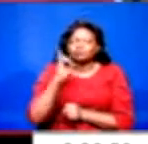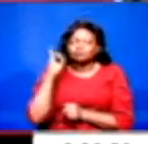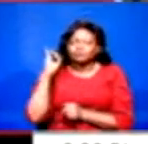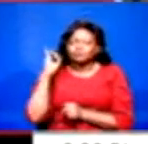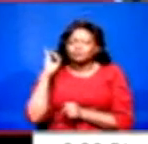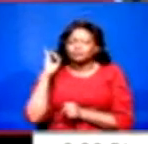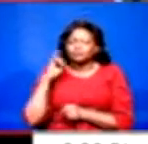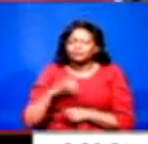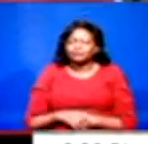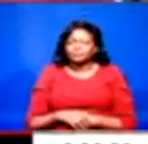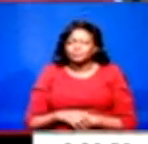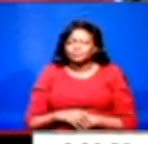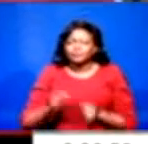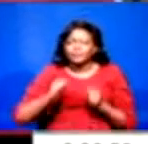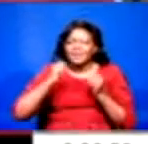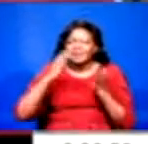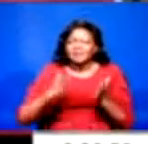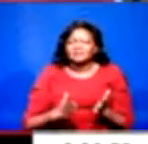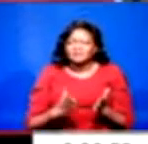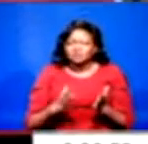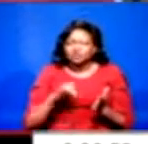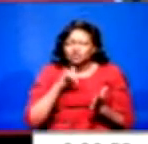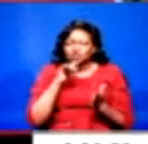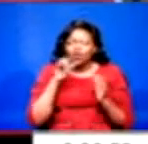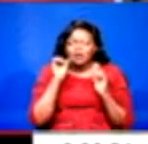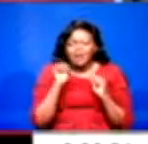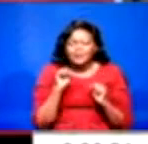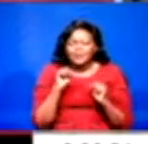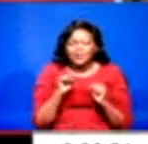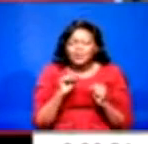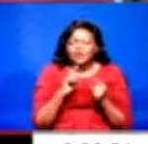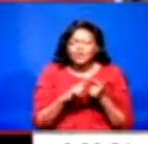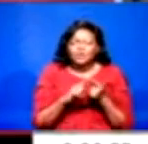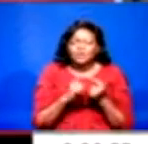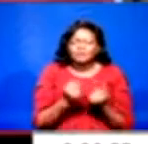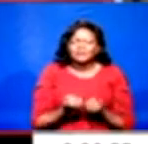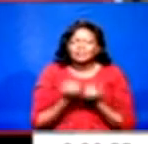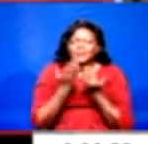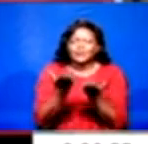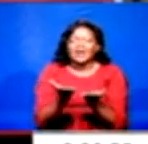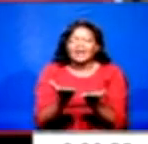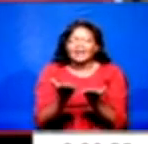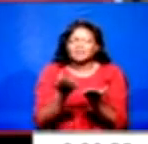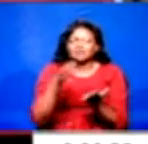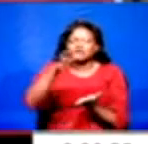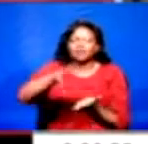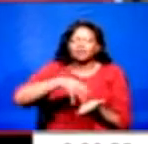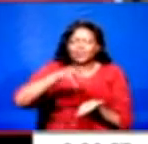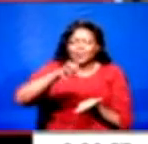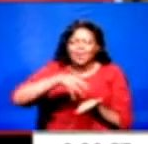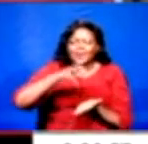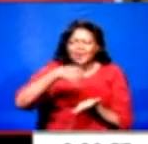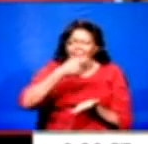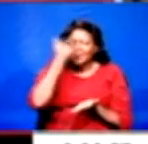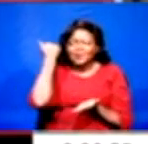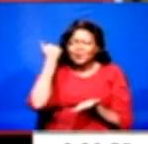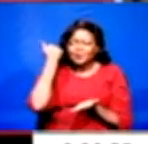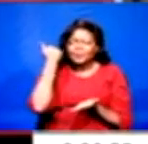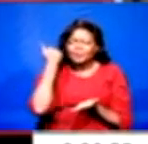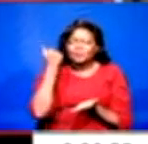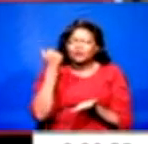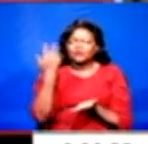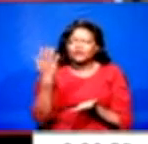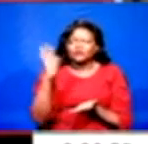So our millers are not able to supply the supermarkets because of the 45